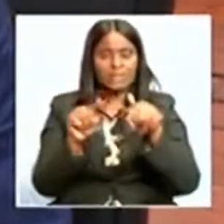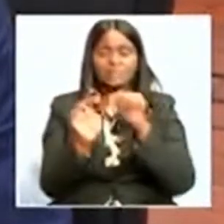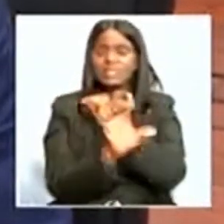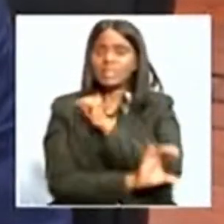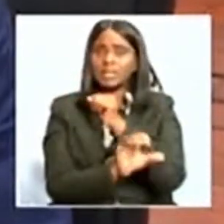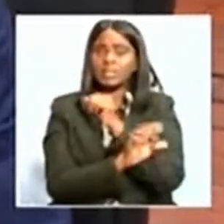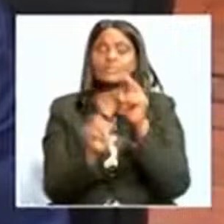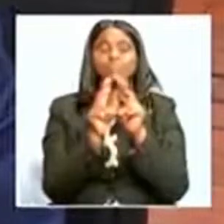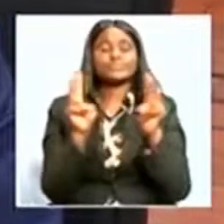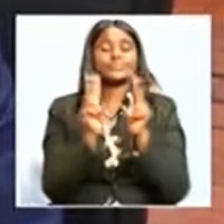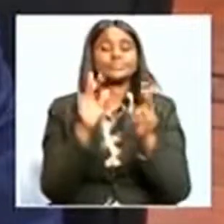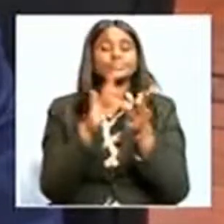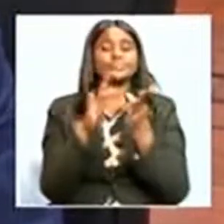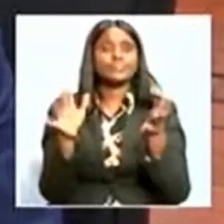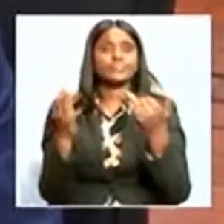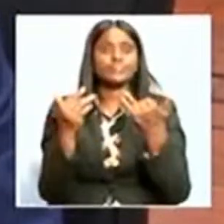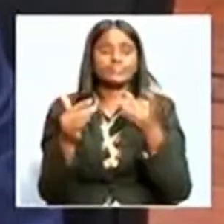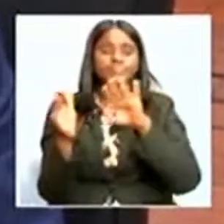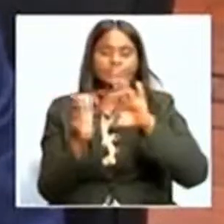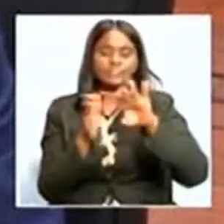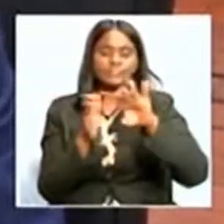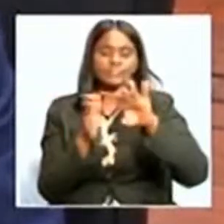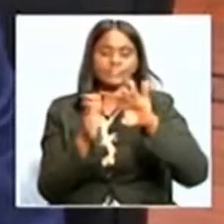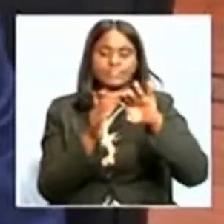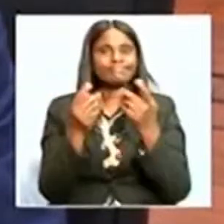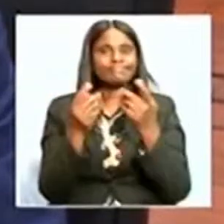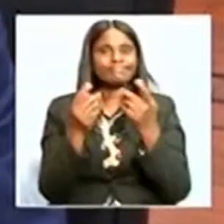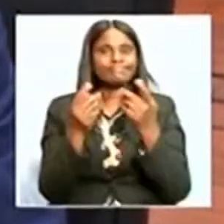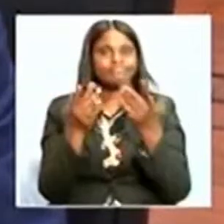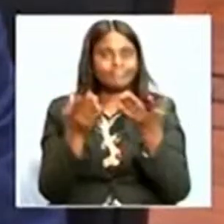high. Meanwhile, we are trying to